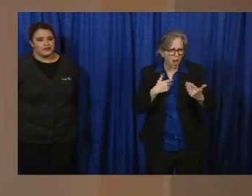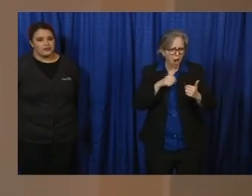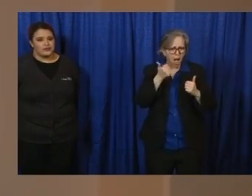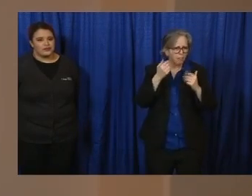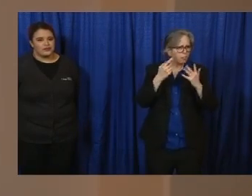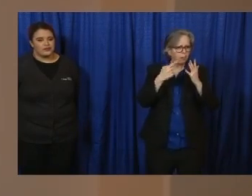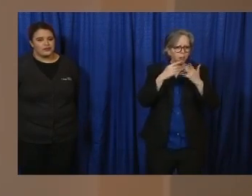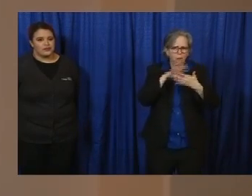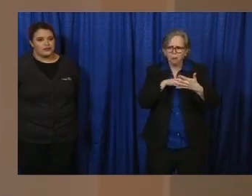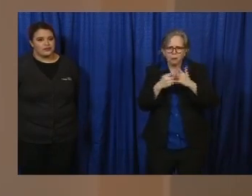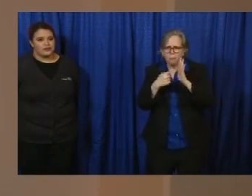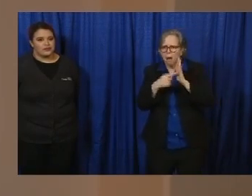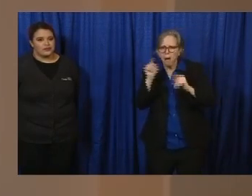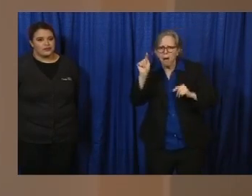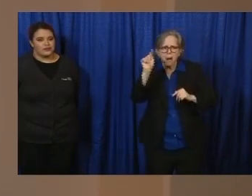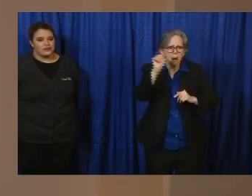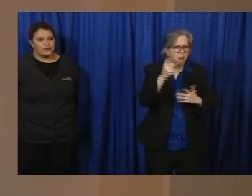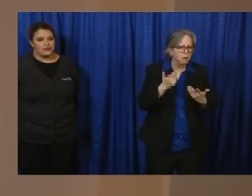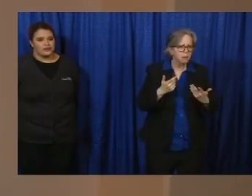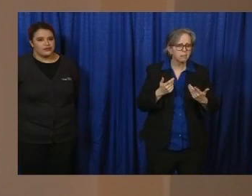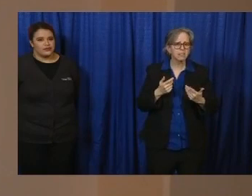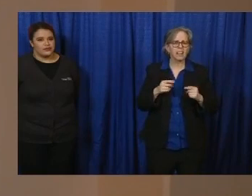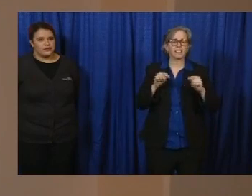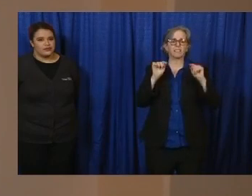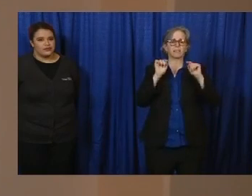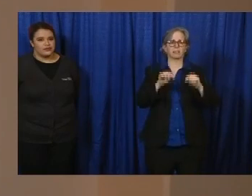that I was